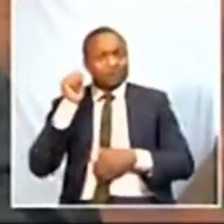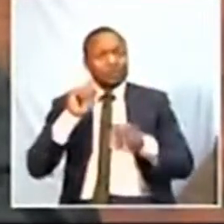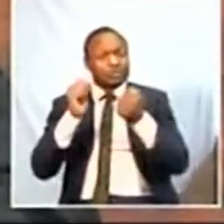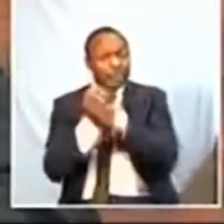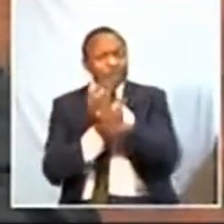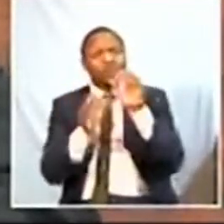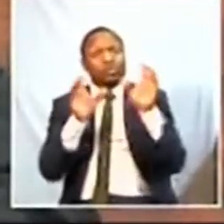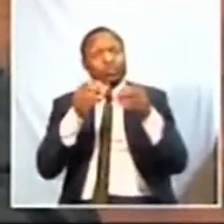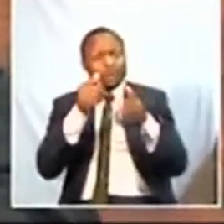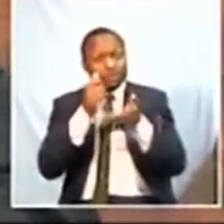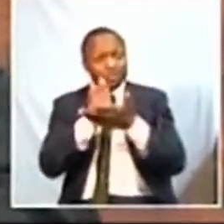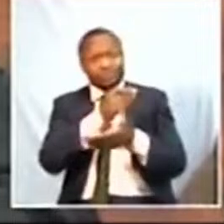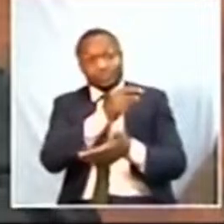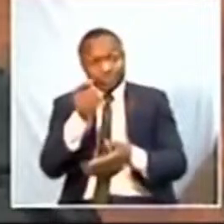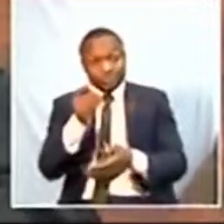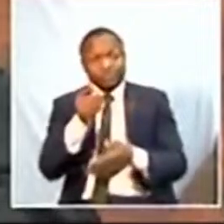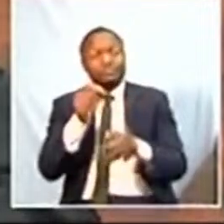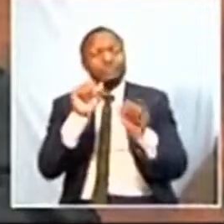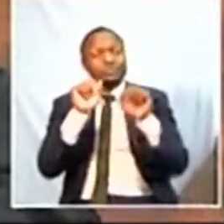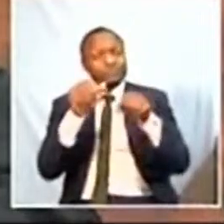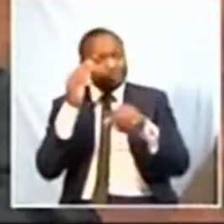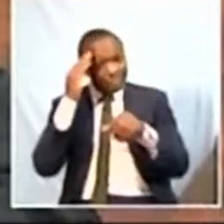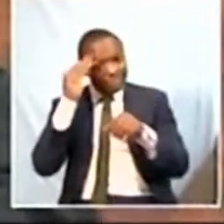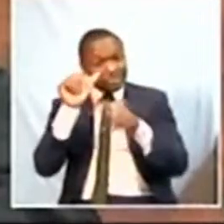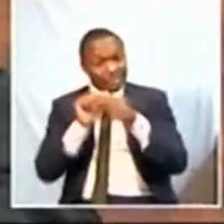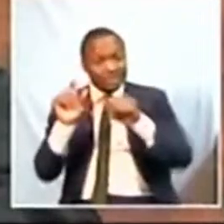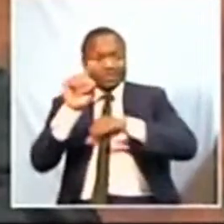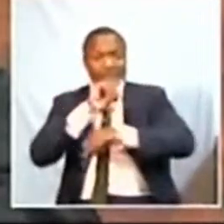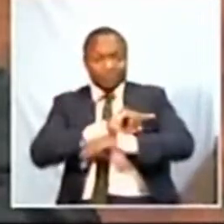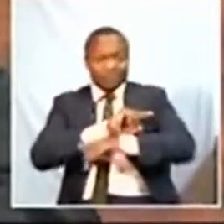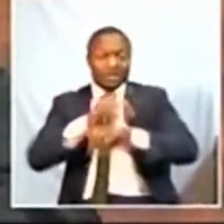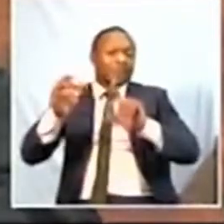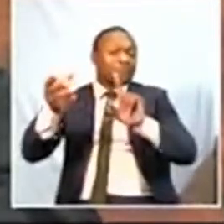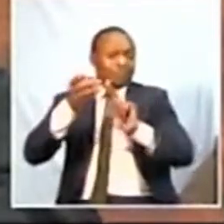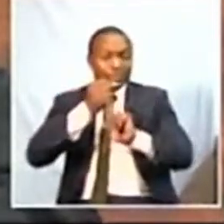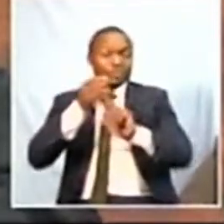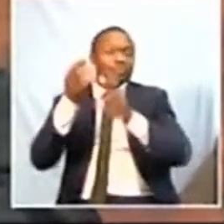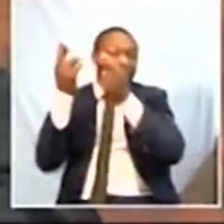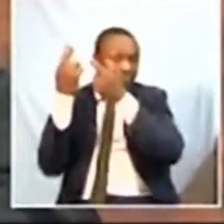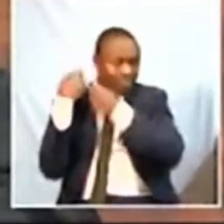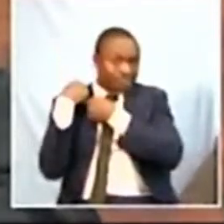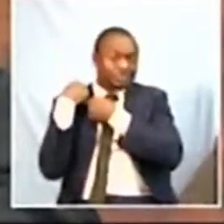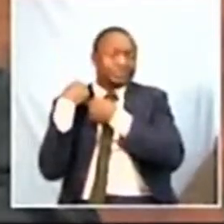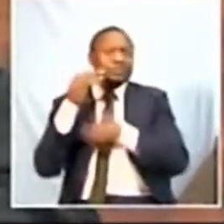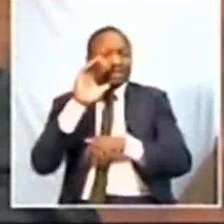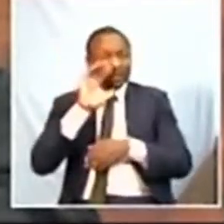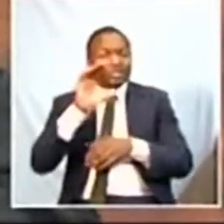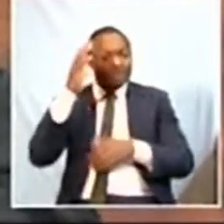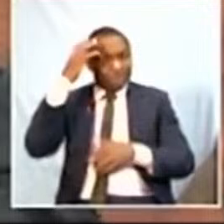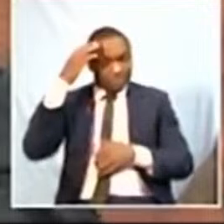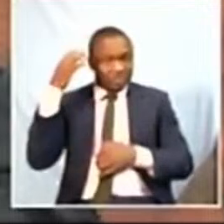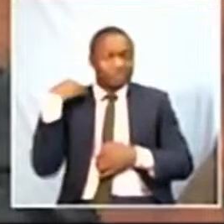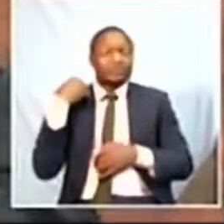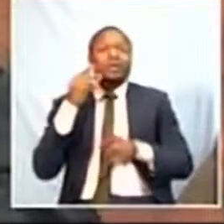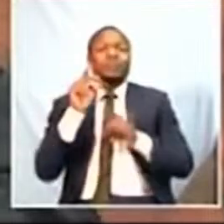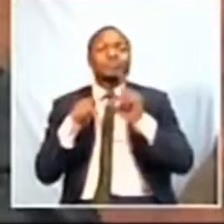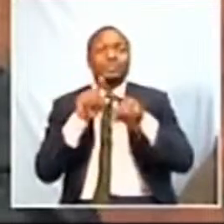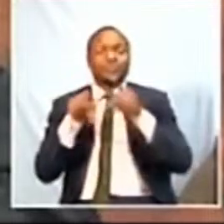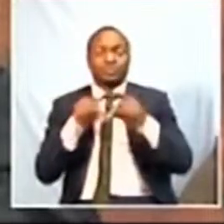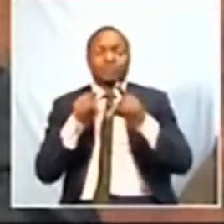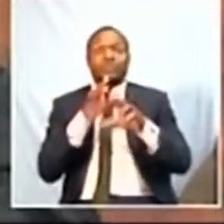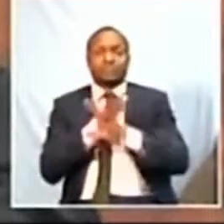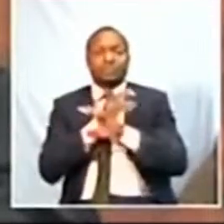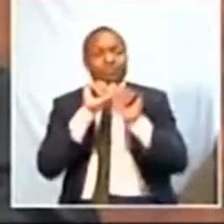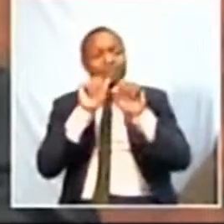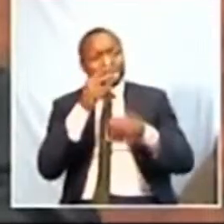you so that you know every day you are held accountable in your offices so that the people of Zambia can see the